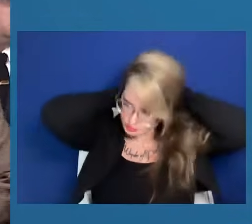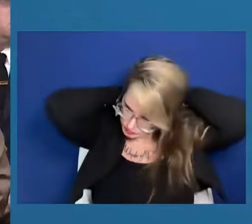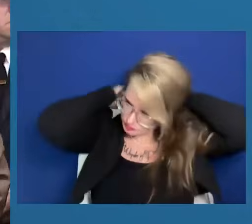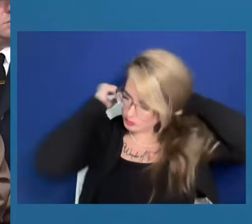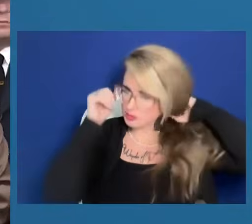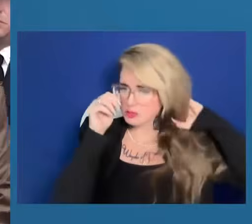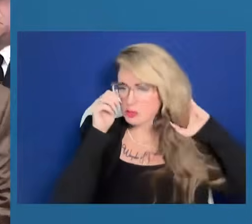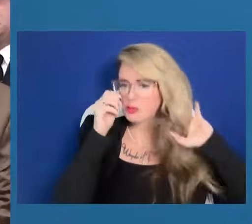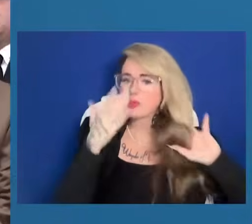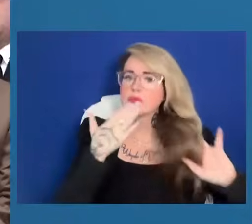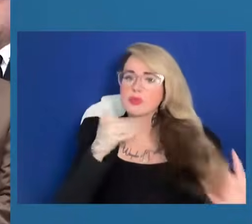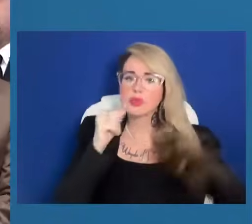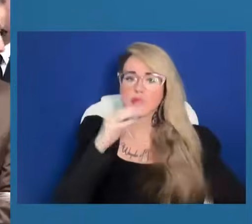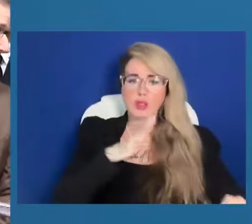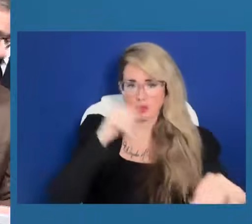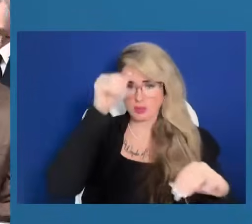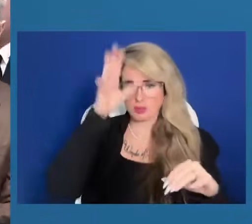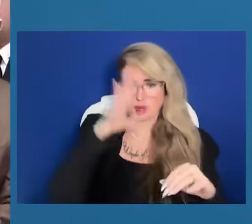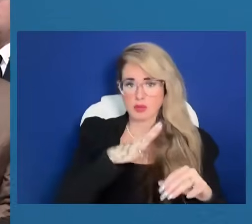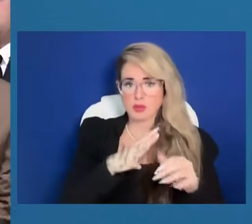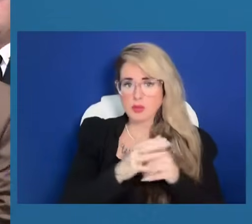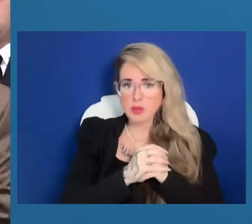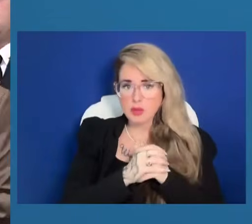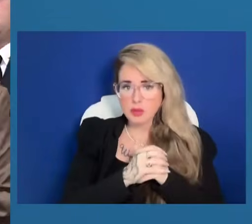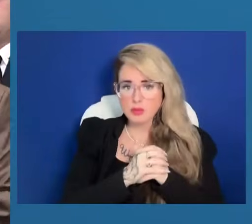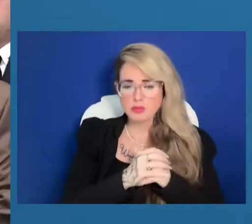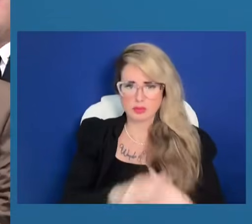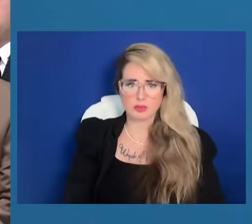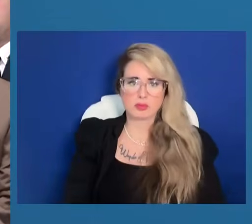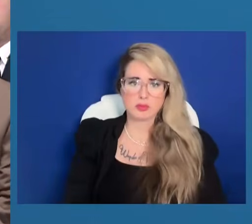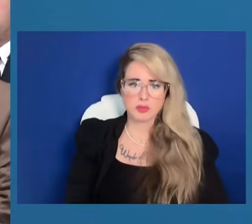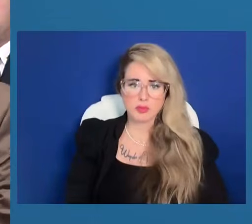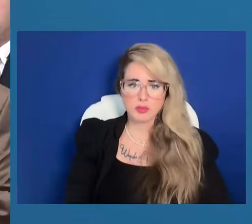Thank you, ladies and gentlemen. I'll take a few questions.